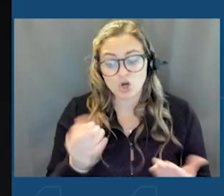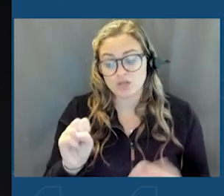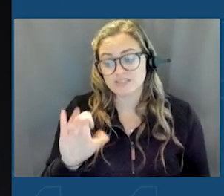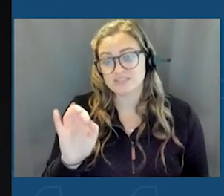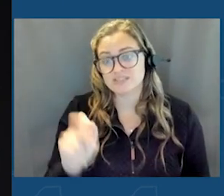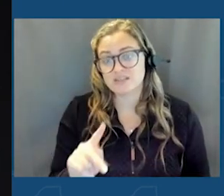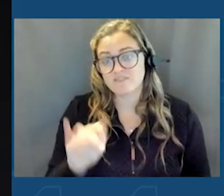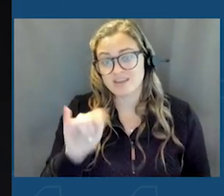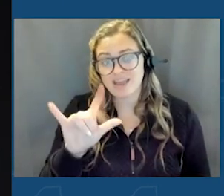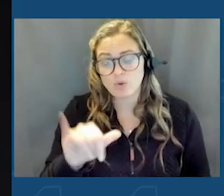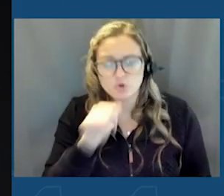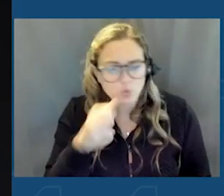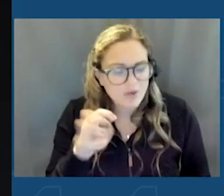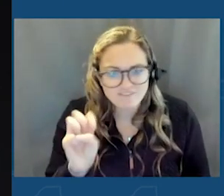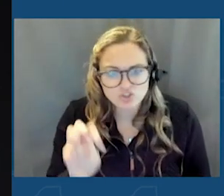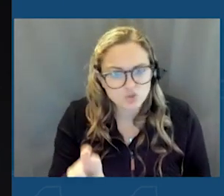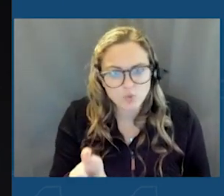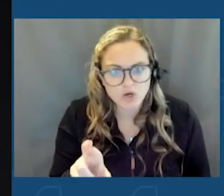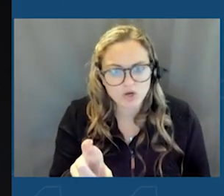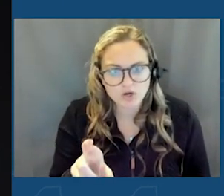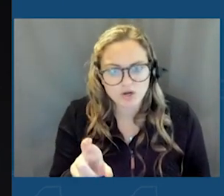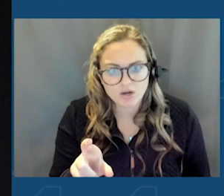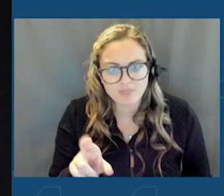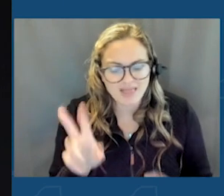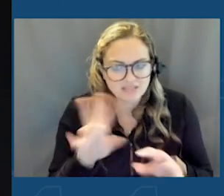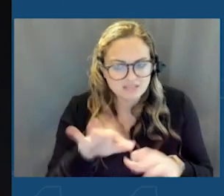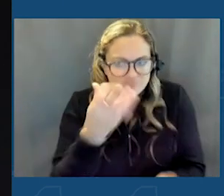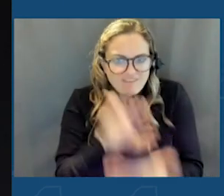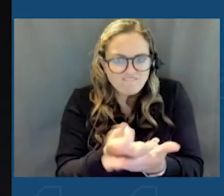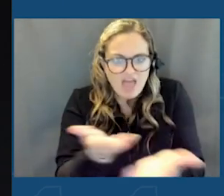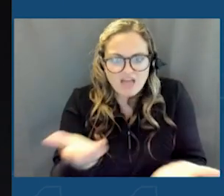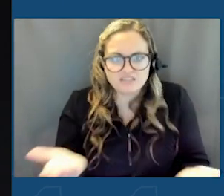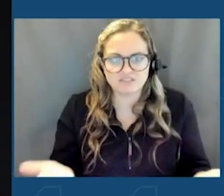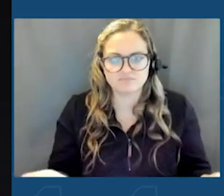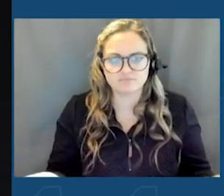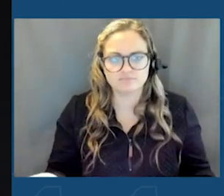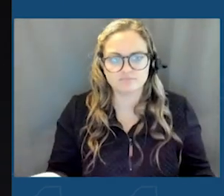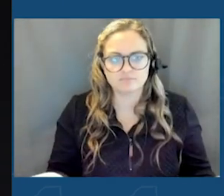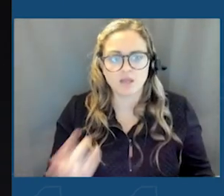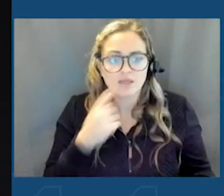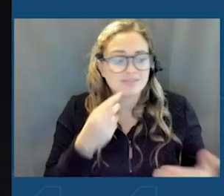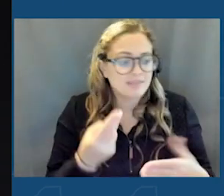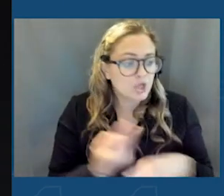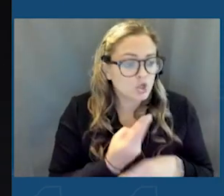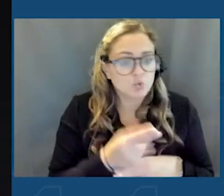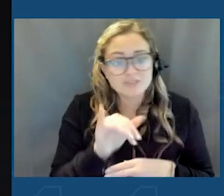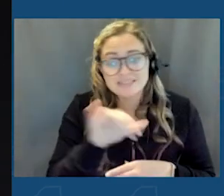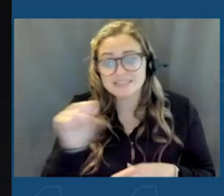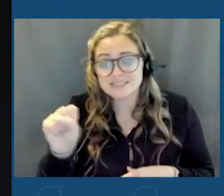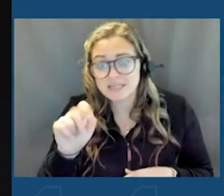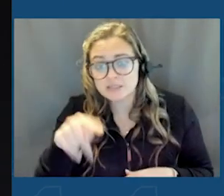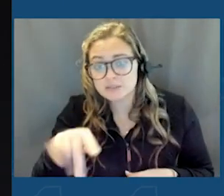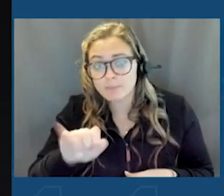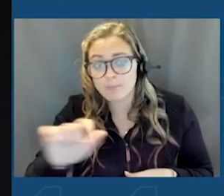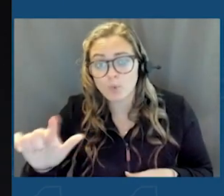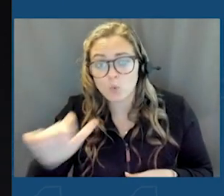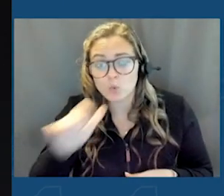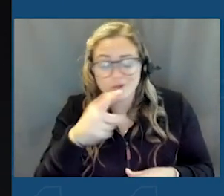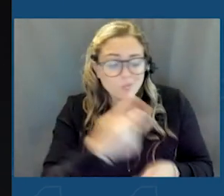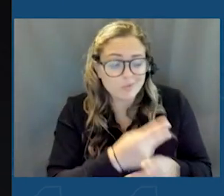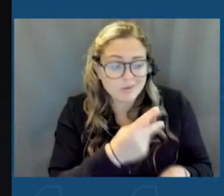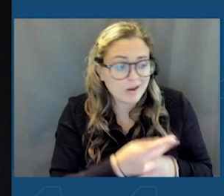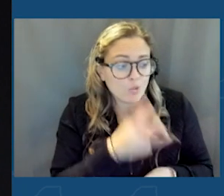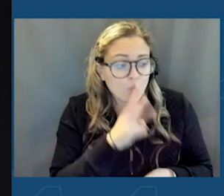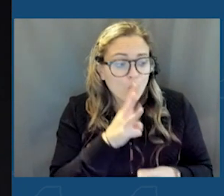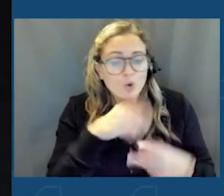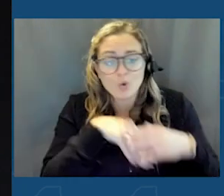sewered. I mean, that's just a statement of fact. So they use cesspools that are often contaminated, barely treat the wastewater that goes into the ground,